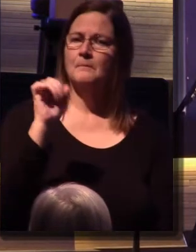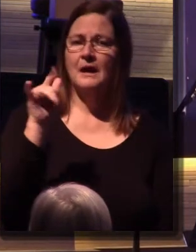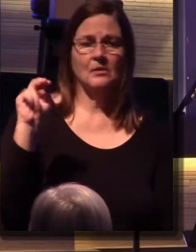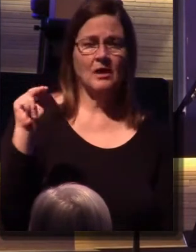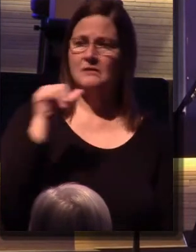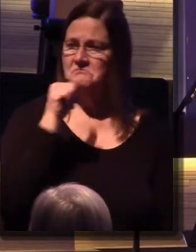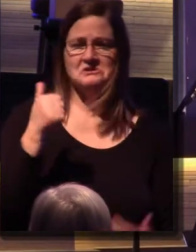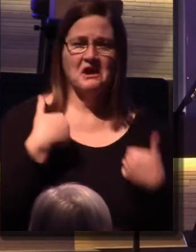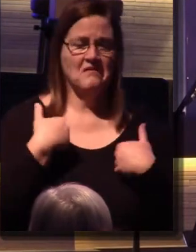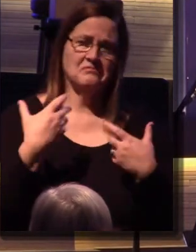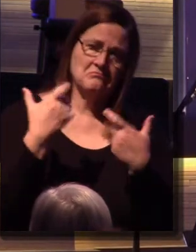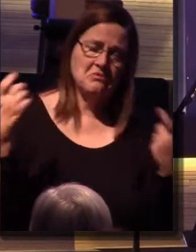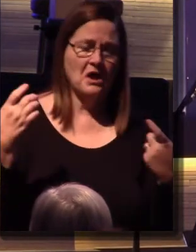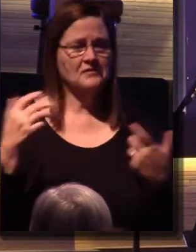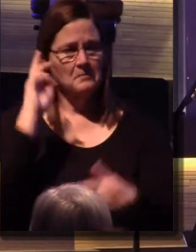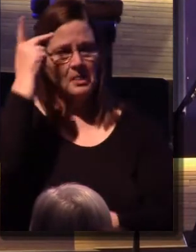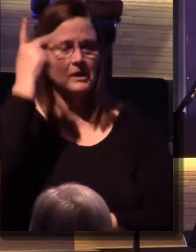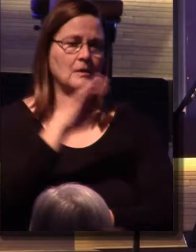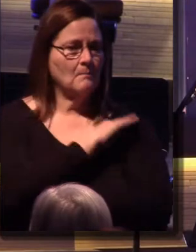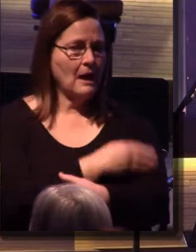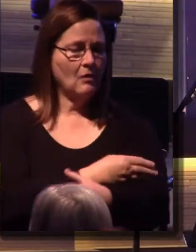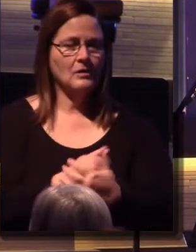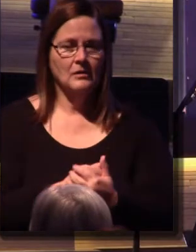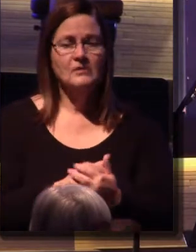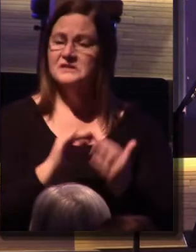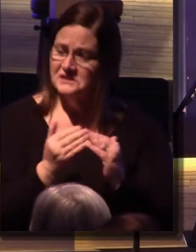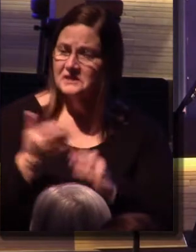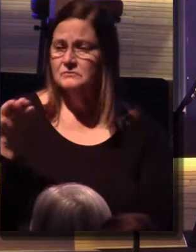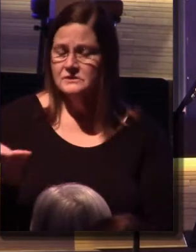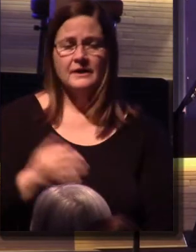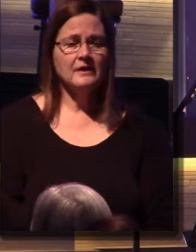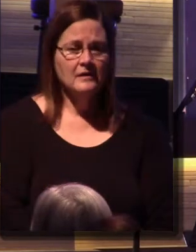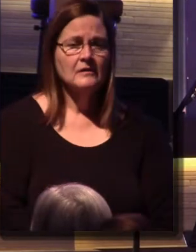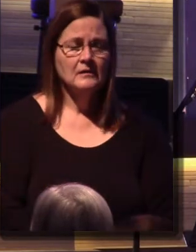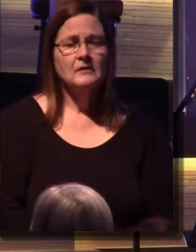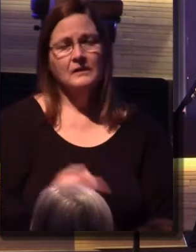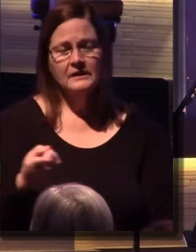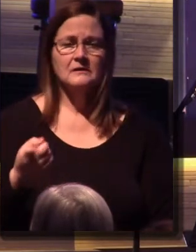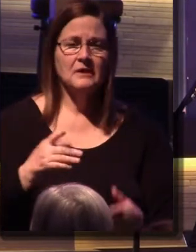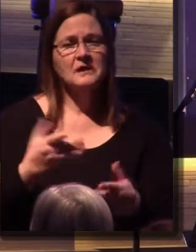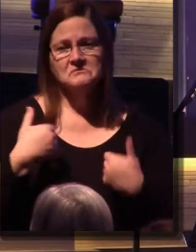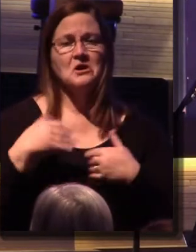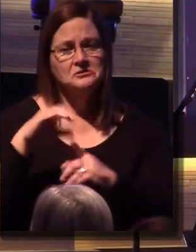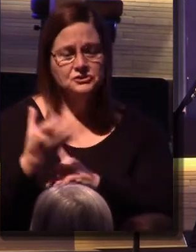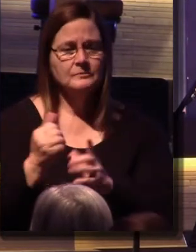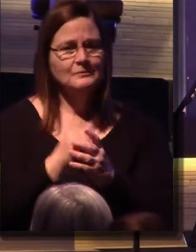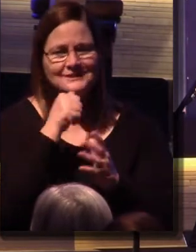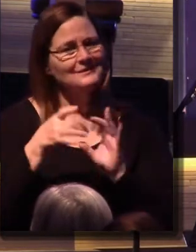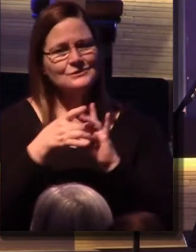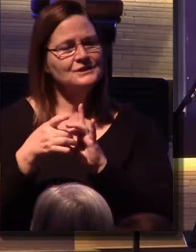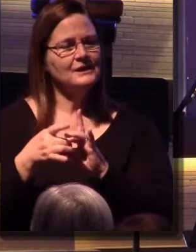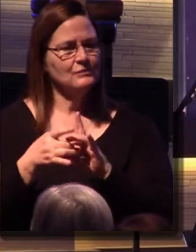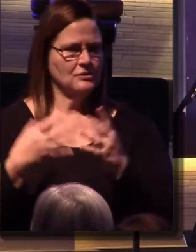huge political power yet. The city existed, and it was a hub in some sense of culture and things like that, but it was